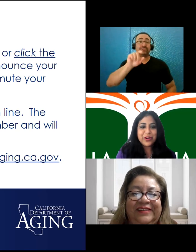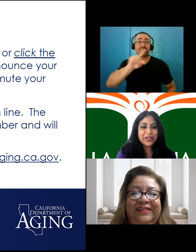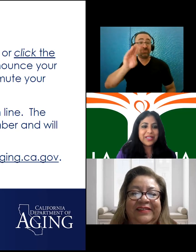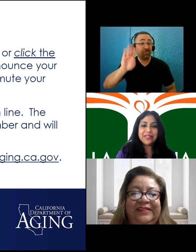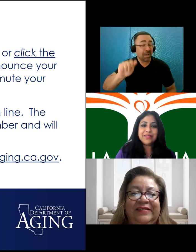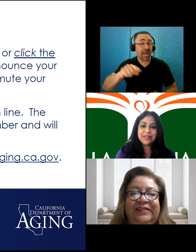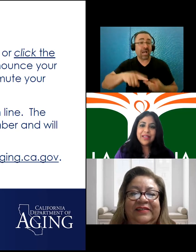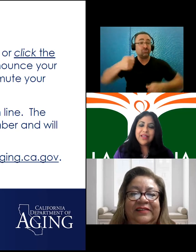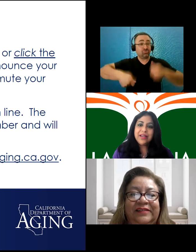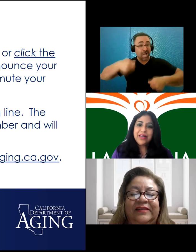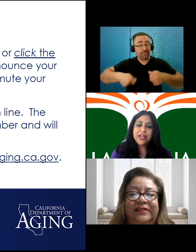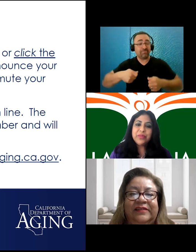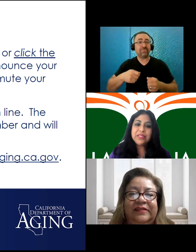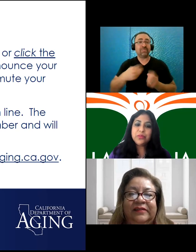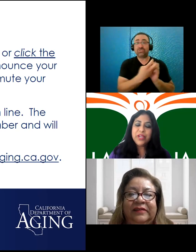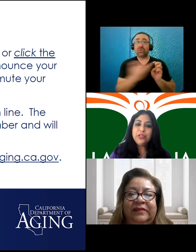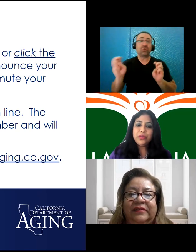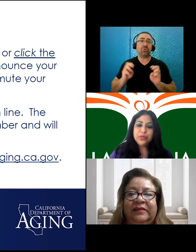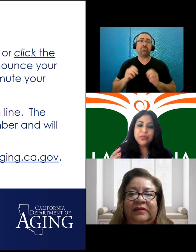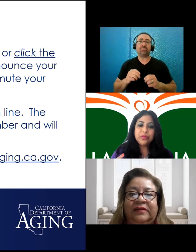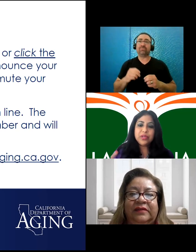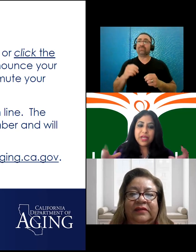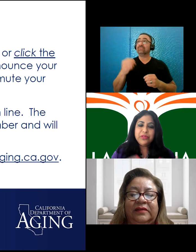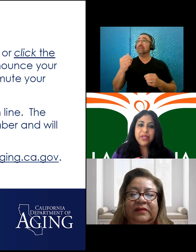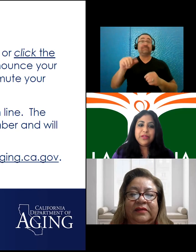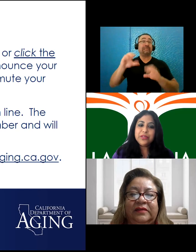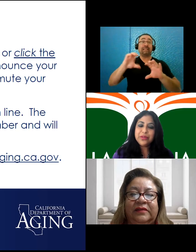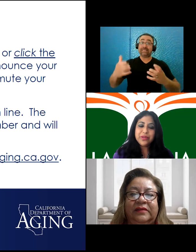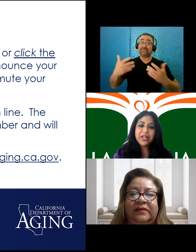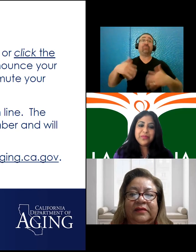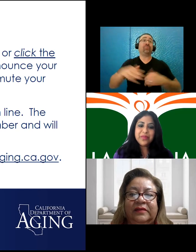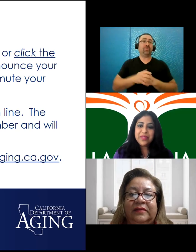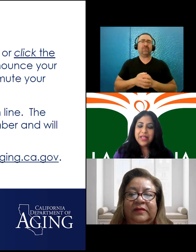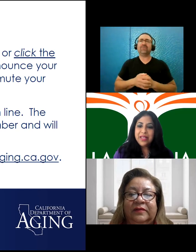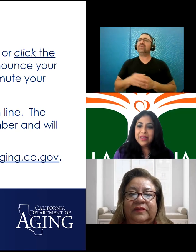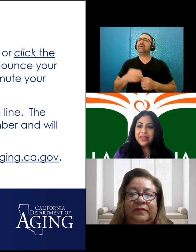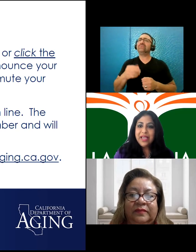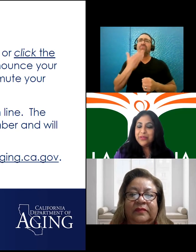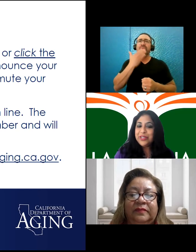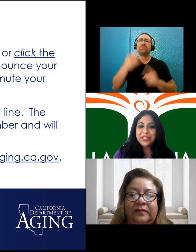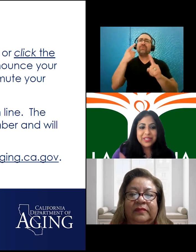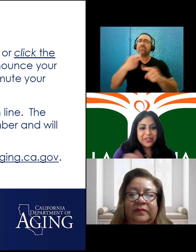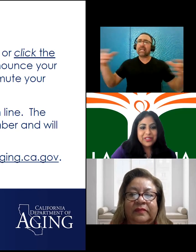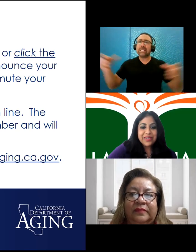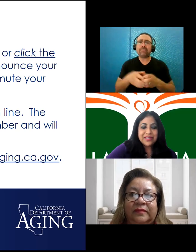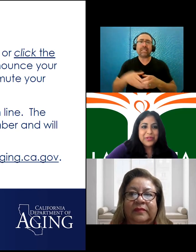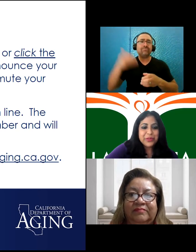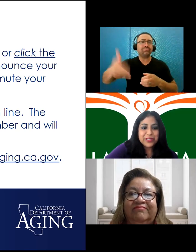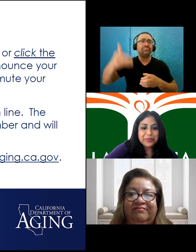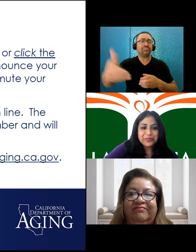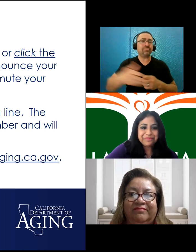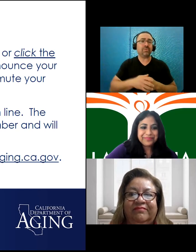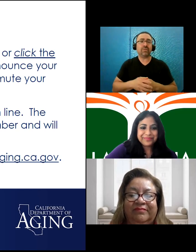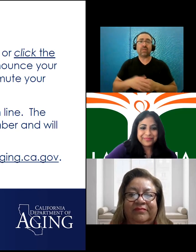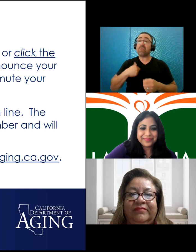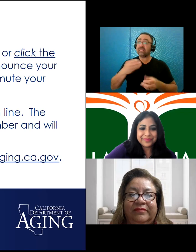circle, art classes, and it's a way to come together. So yeah, I wanted to just mention that as a